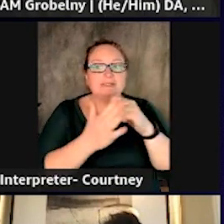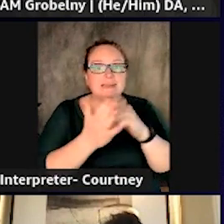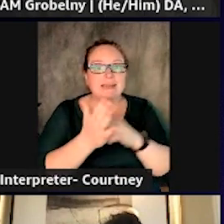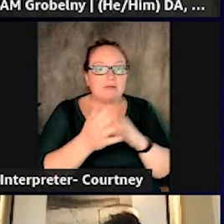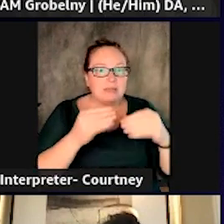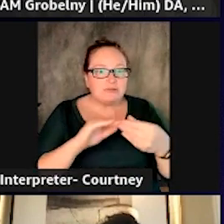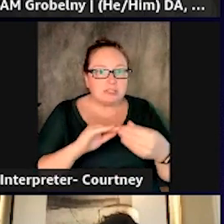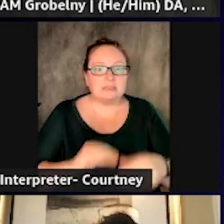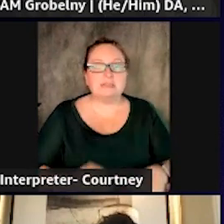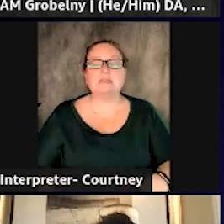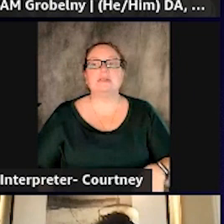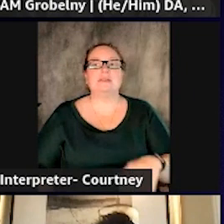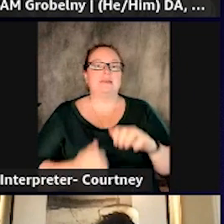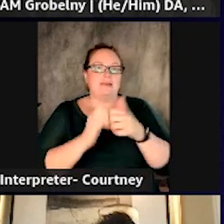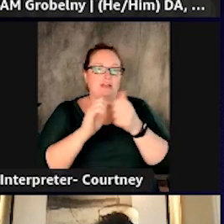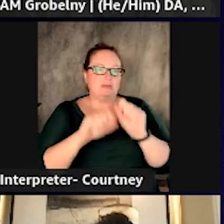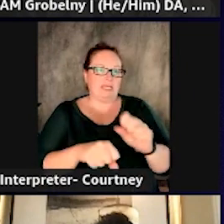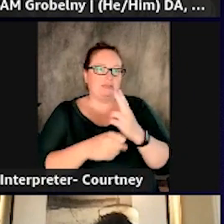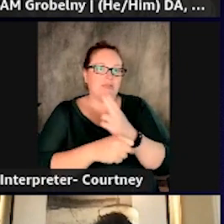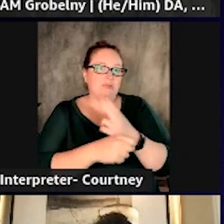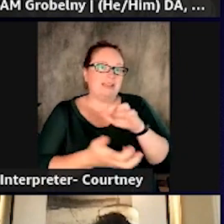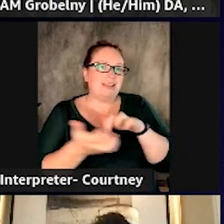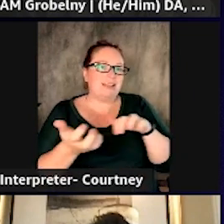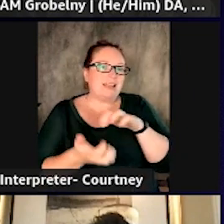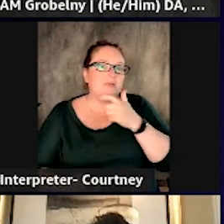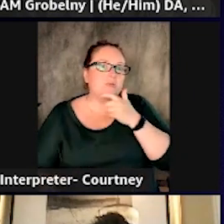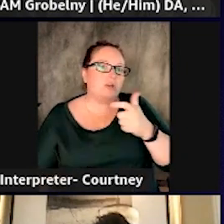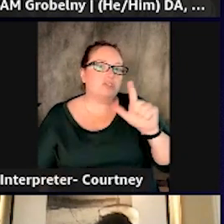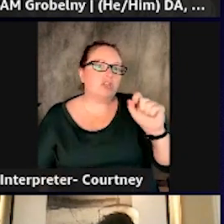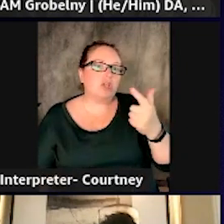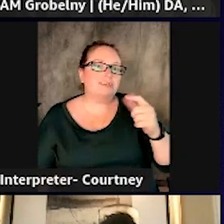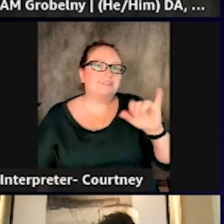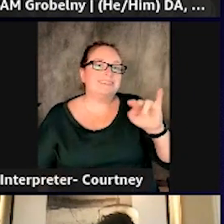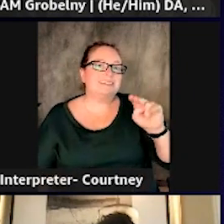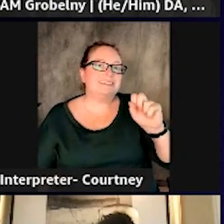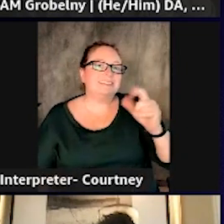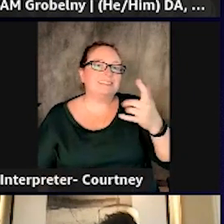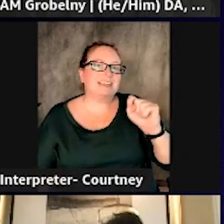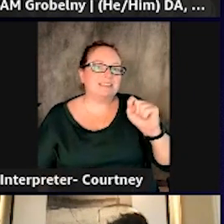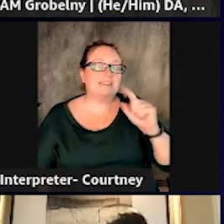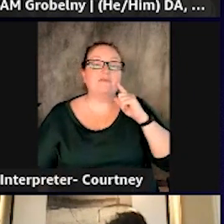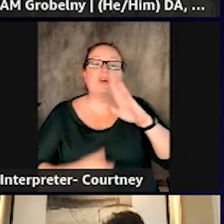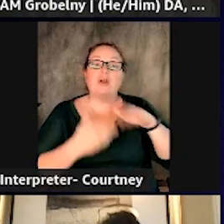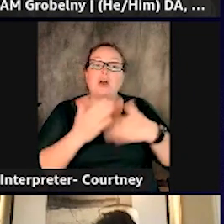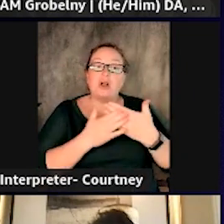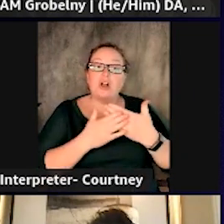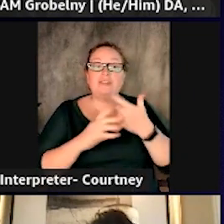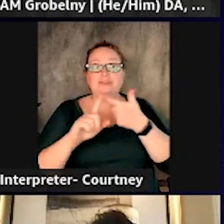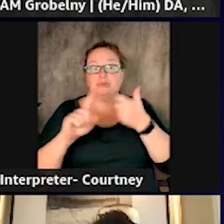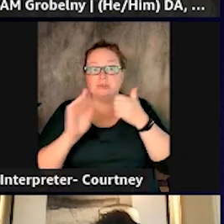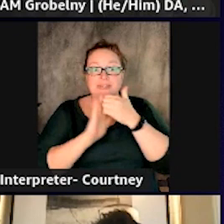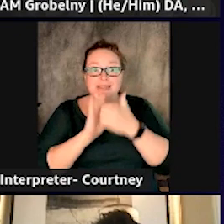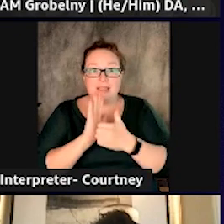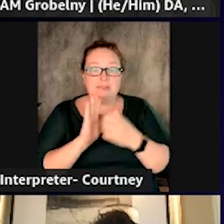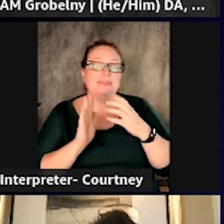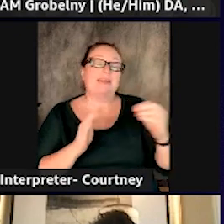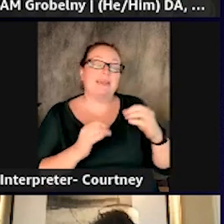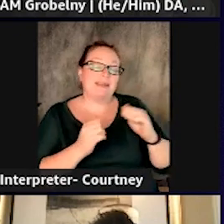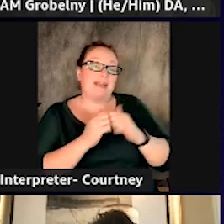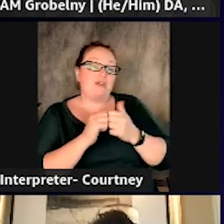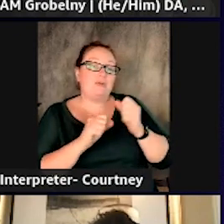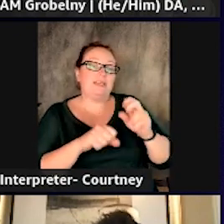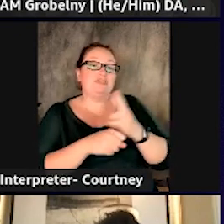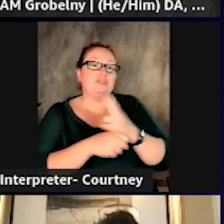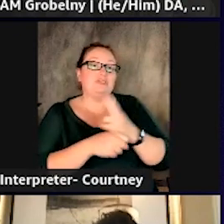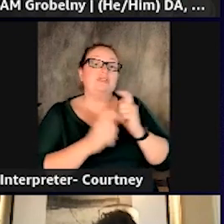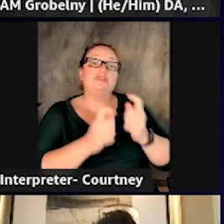you can use CloudWatch Logs Insights to analyze log data across all of your source accounts. And finally, how we can use contributor insights